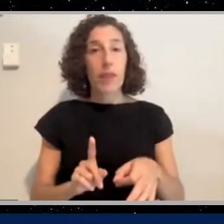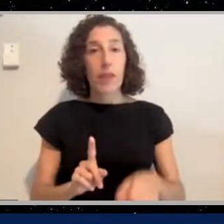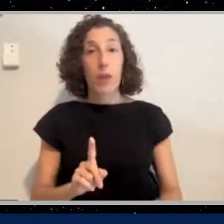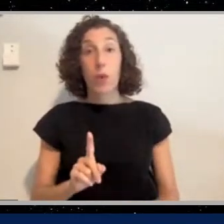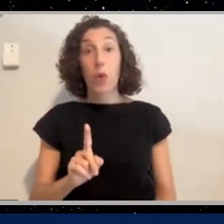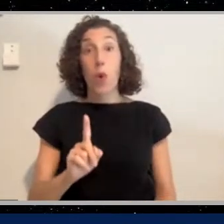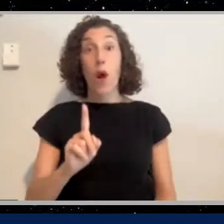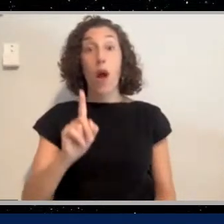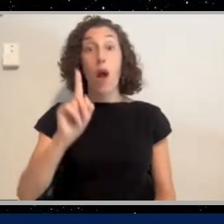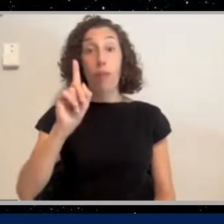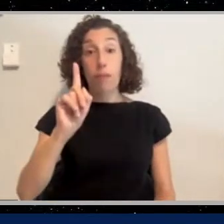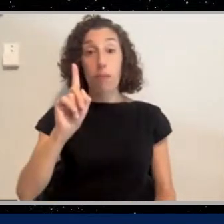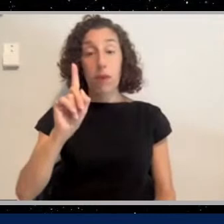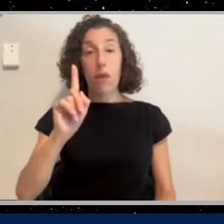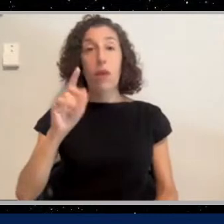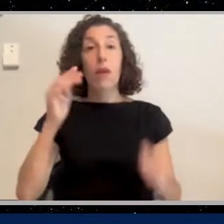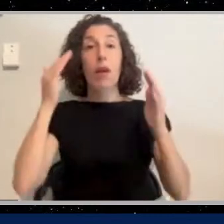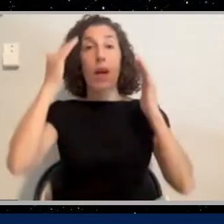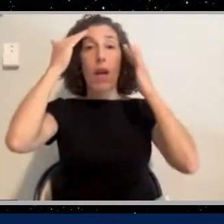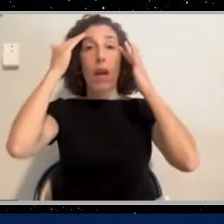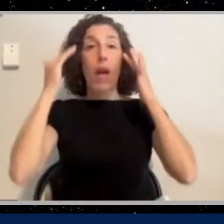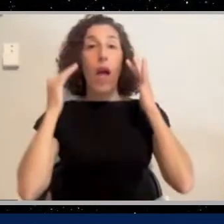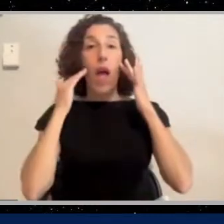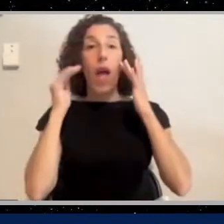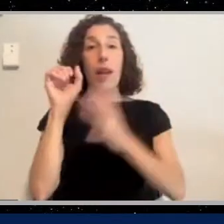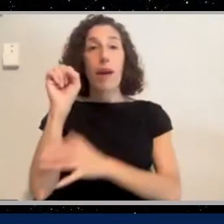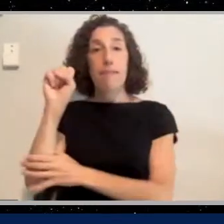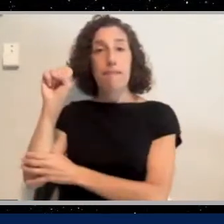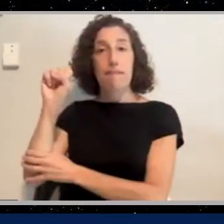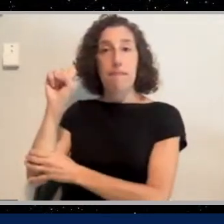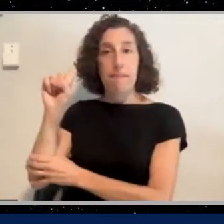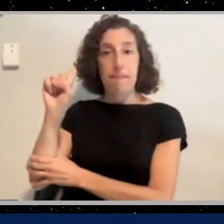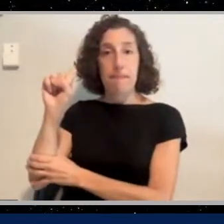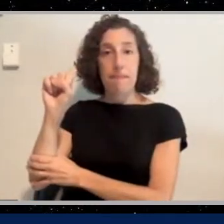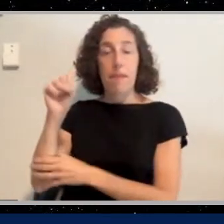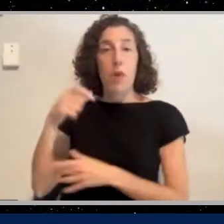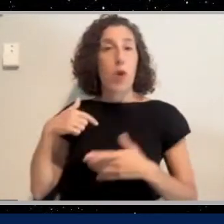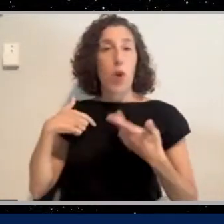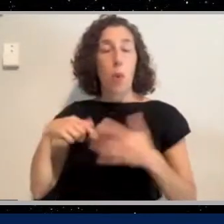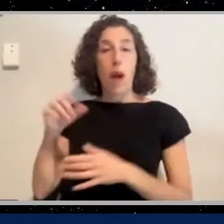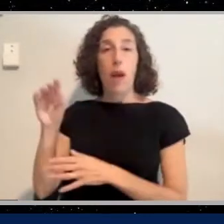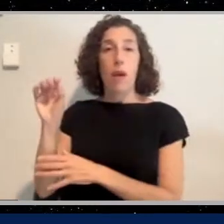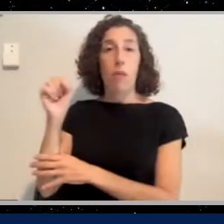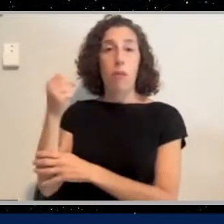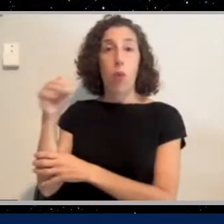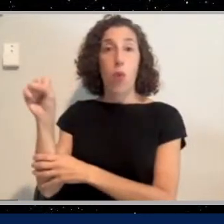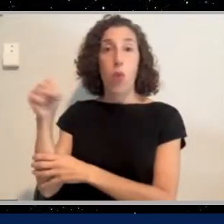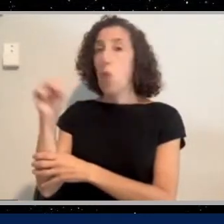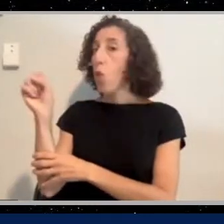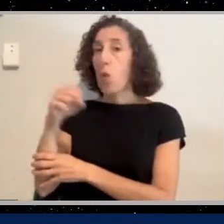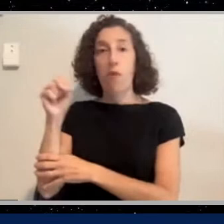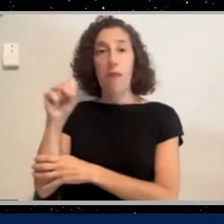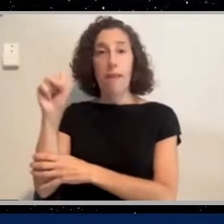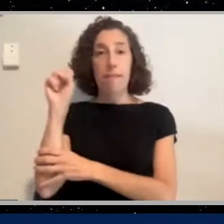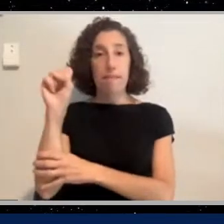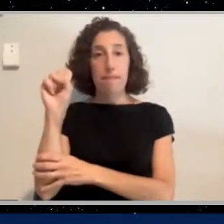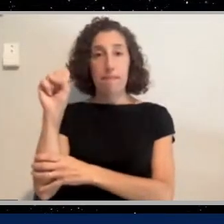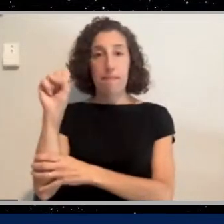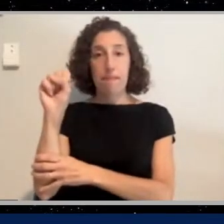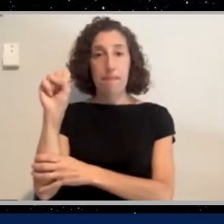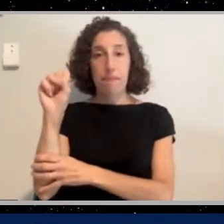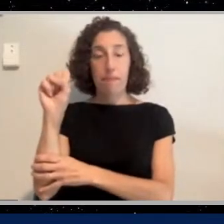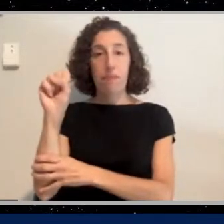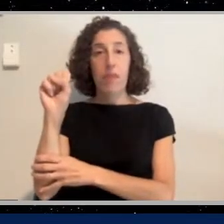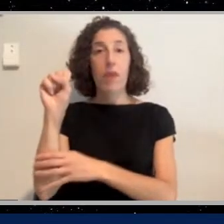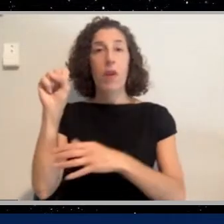ceiling. You don't really want to move your head too much because at that point, it's almost 2 Gs. It's a little below it, but you feel twice your weight.